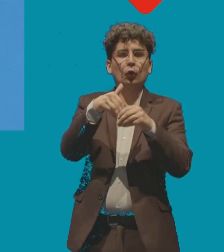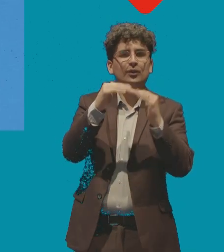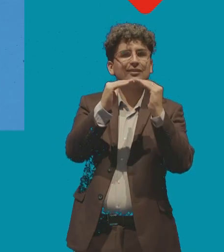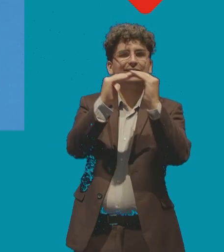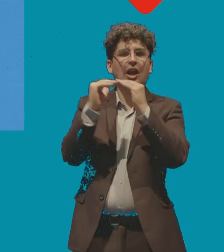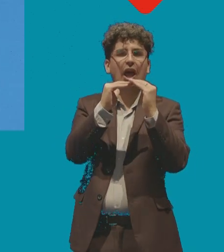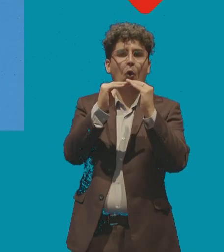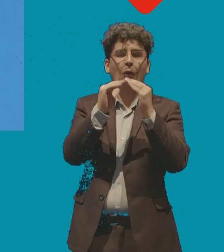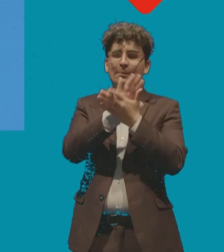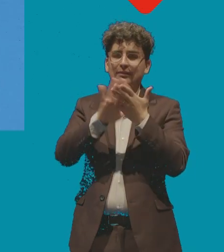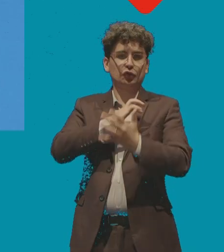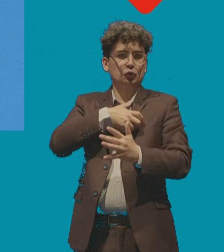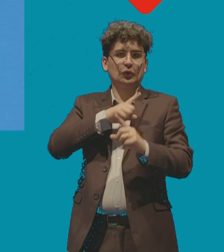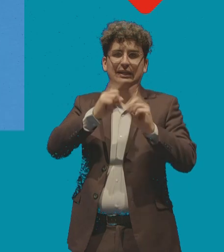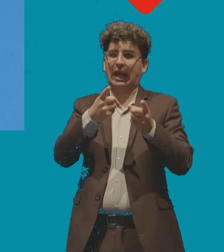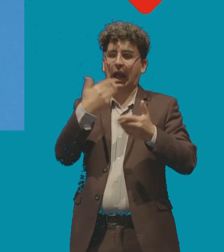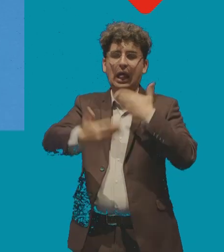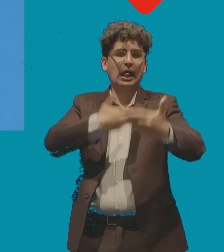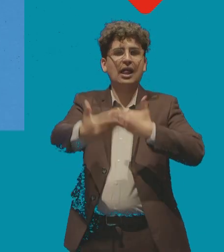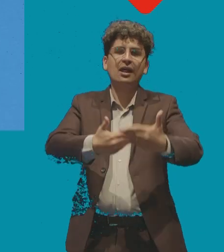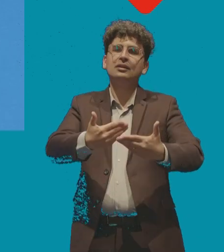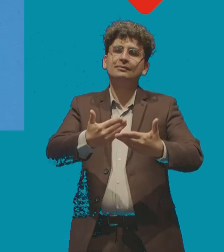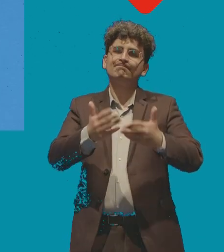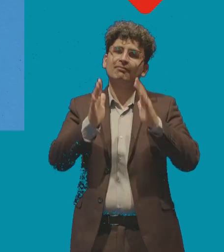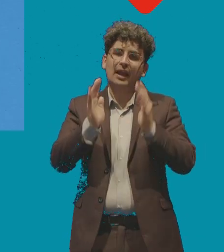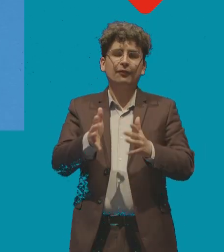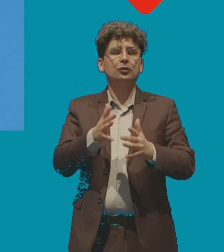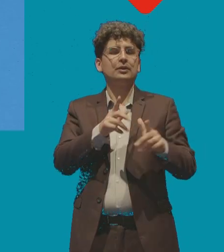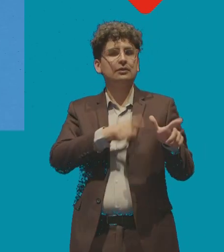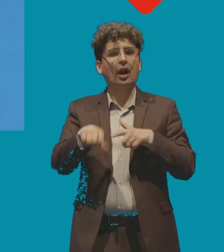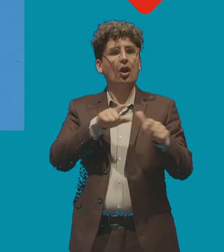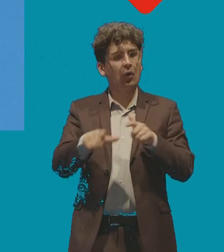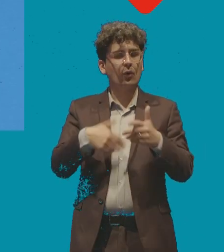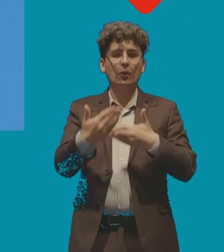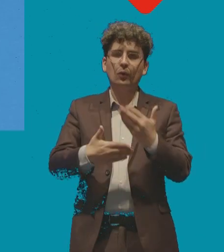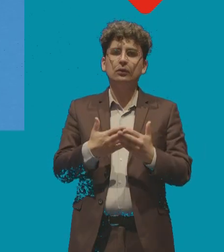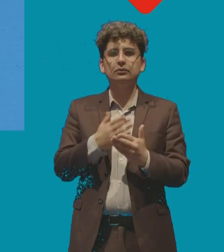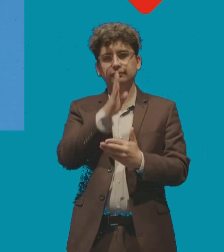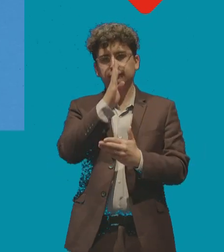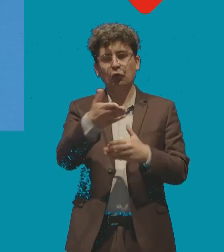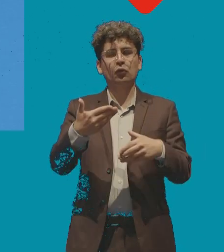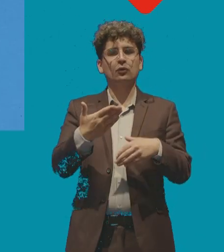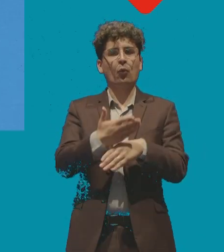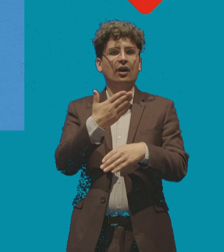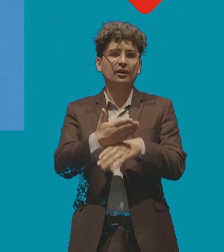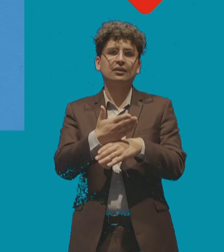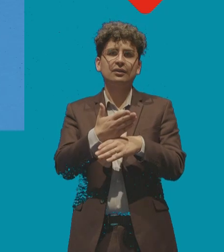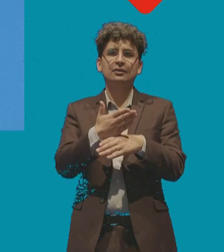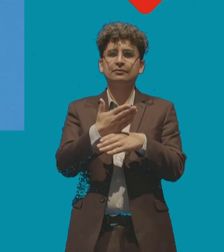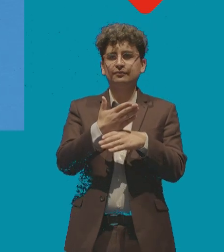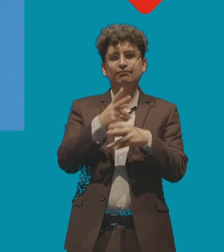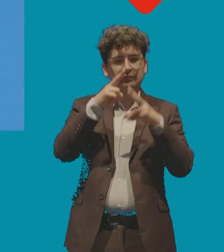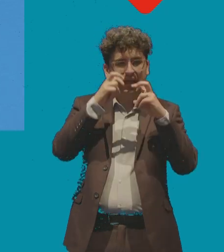holding unions back. Despite all of this, we need to be pragmatic and objective in the work that we do now to interpret and analyse